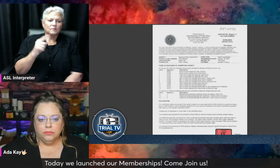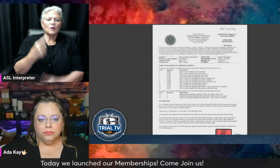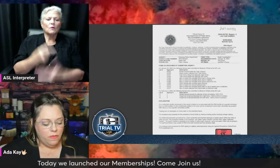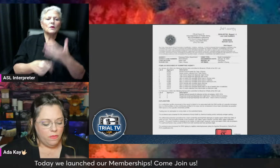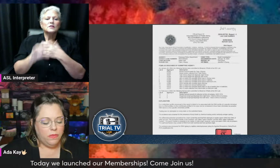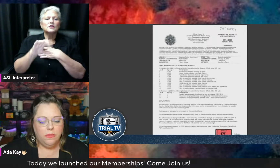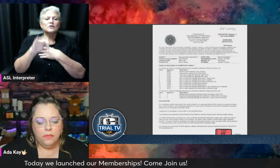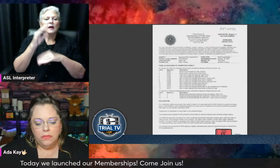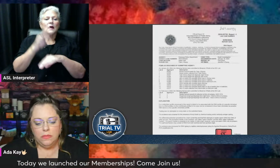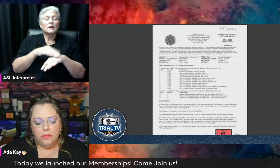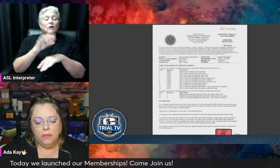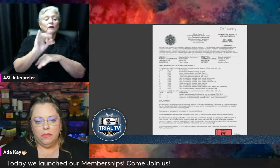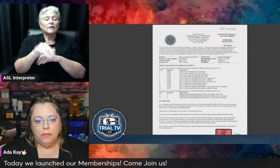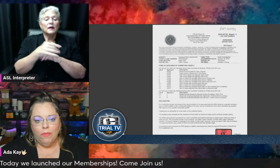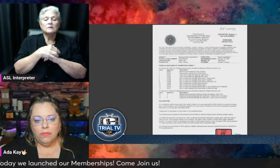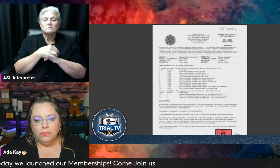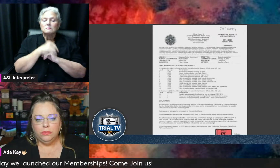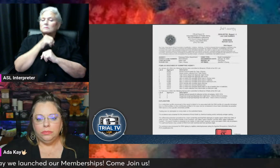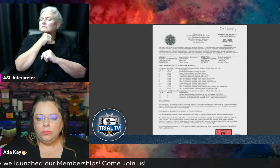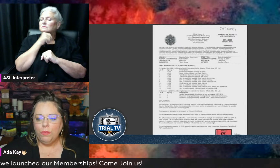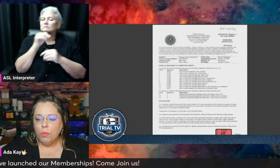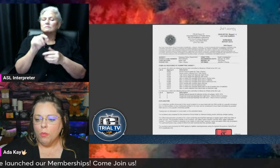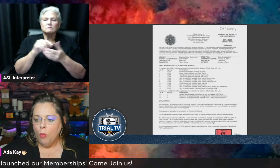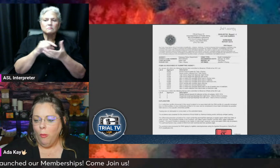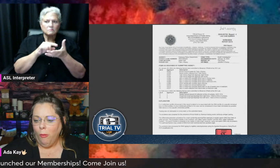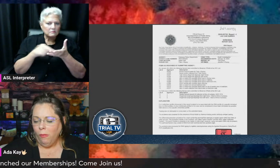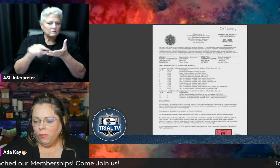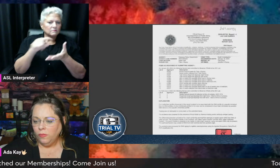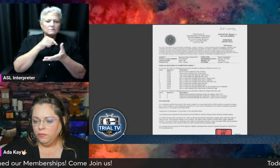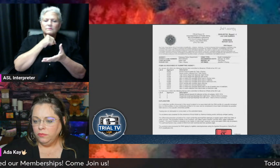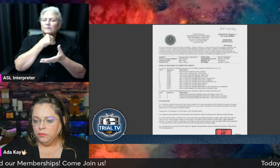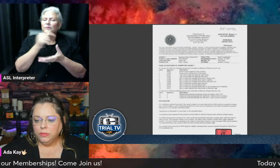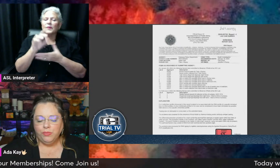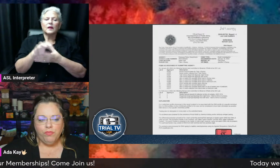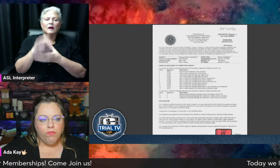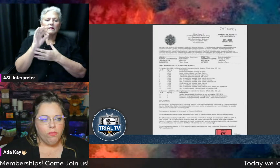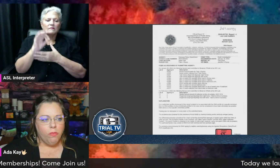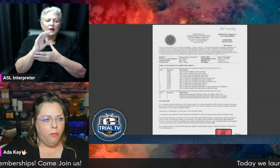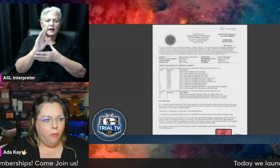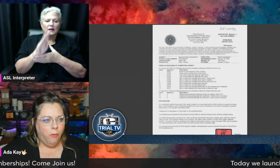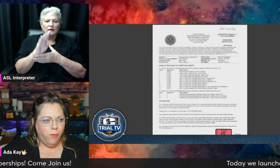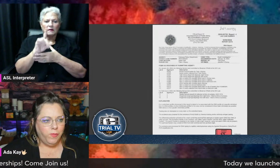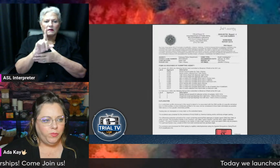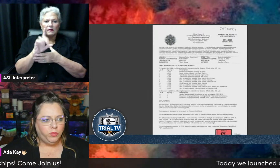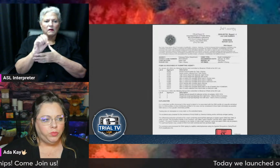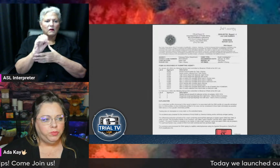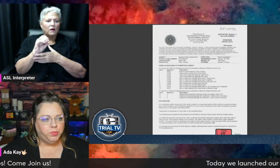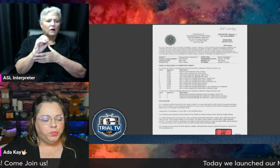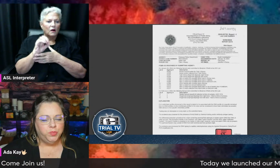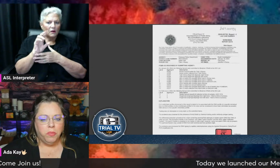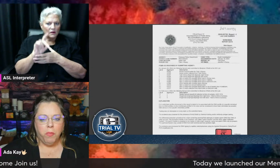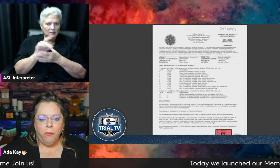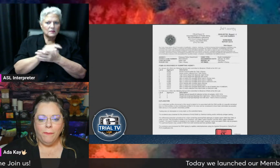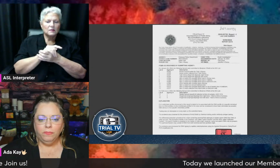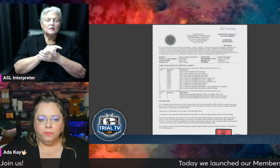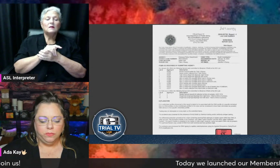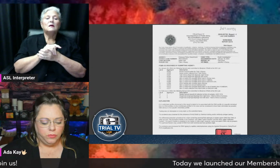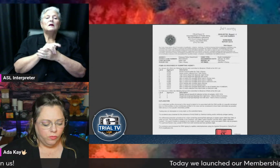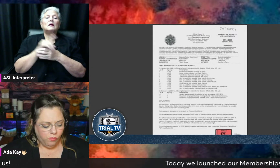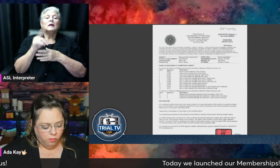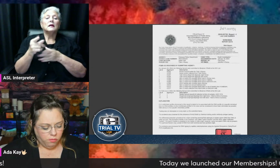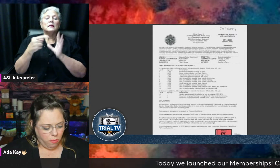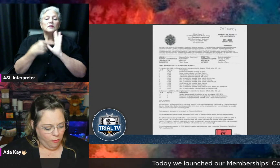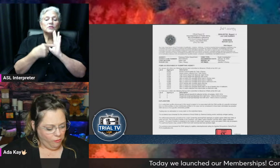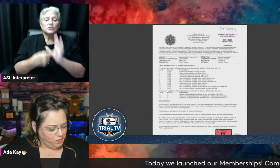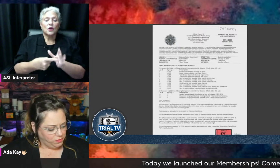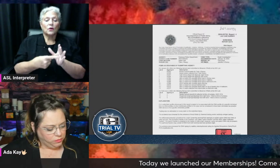Screening did not indicate the presence of blood on 2 stains on the blade and head of the hatchet. But screening indicated the presence